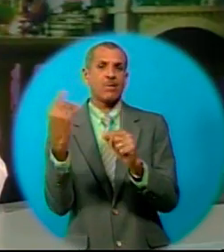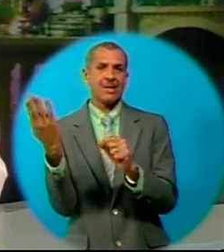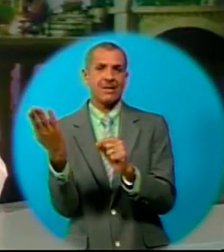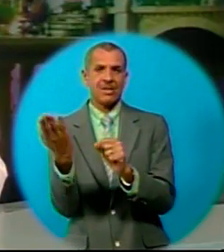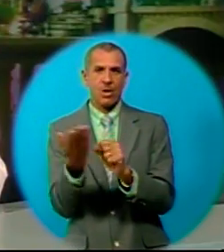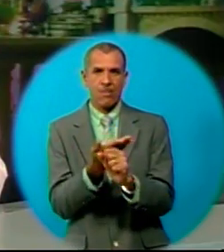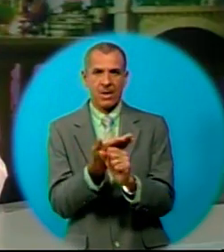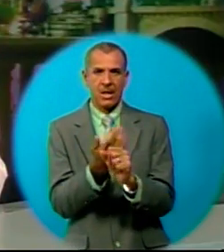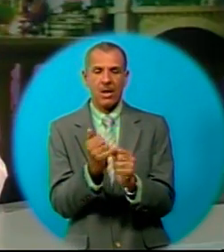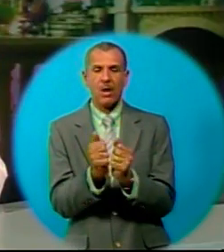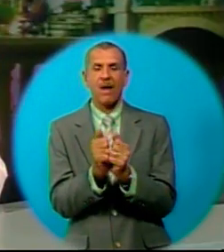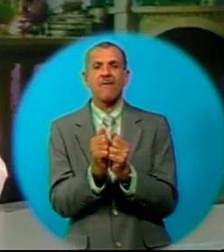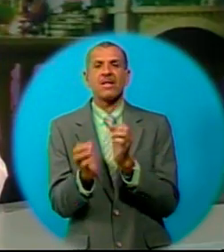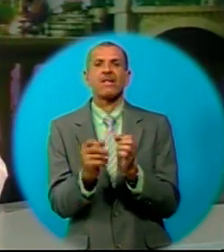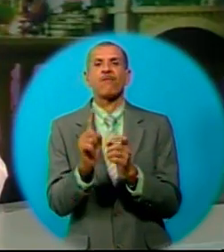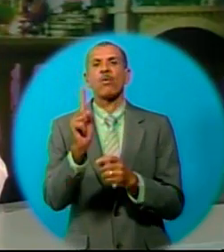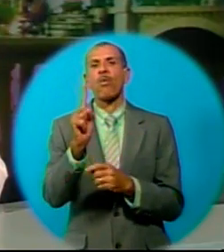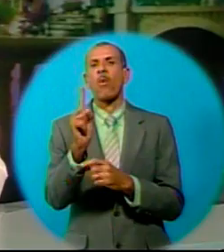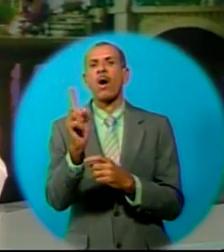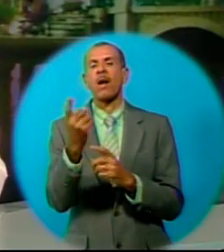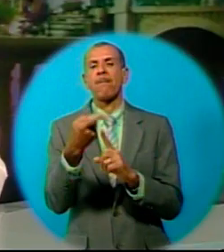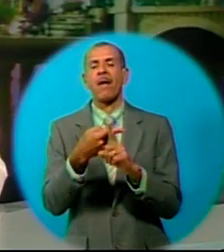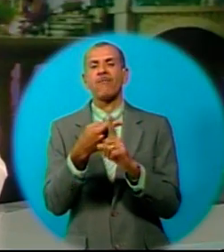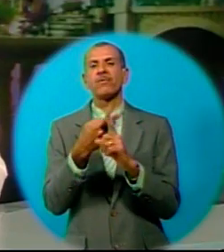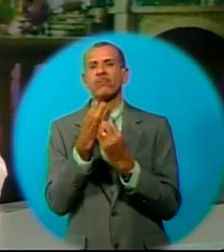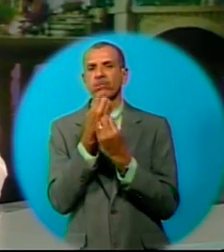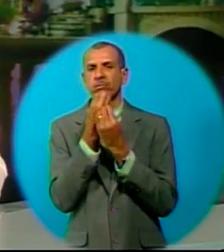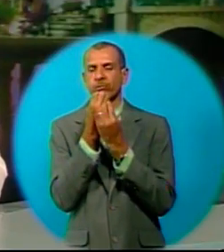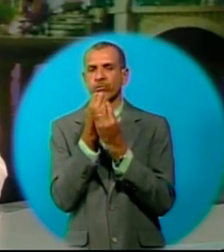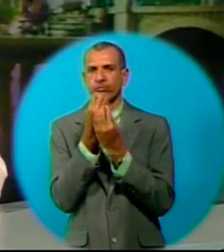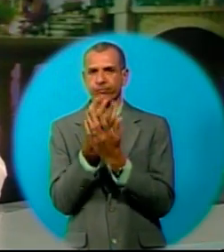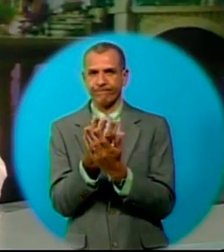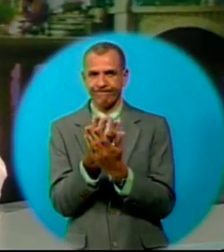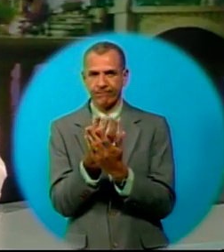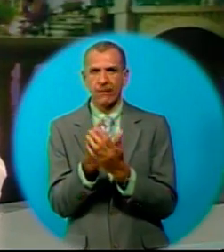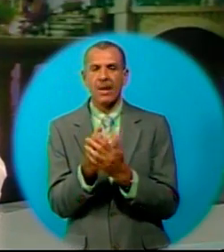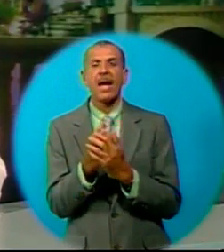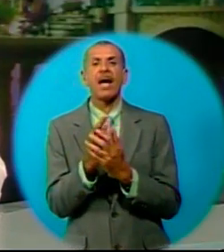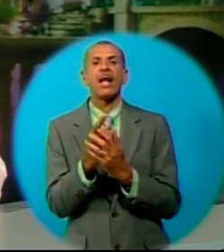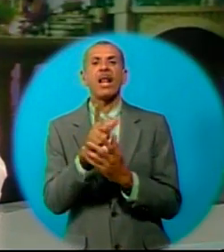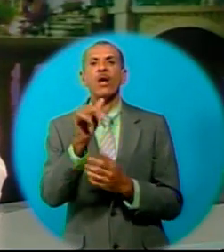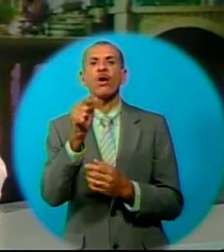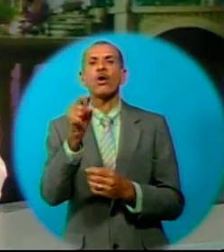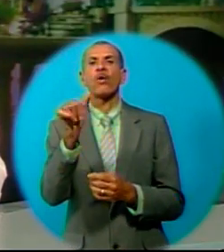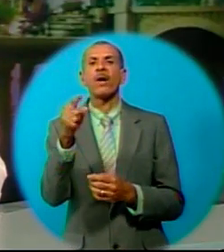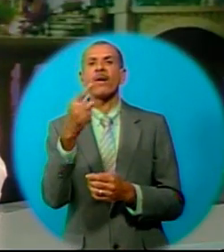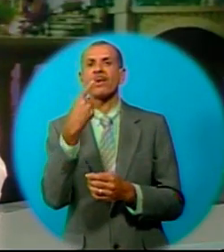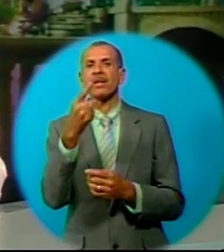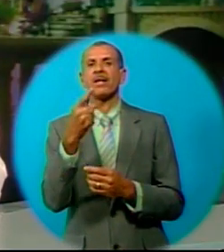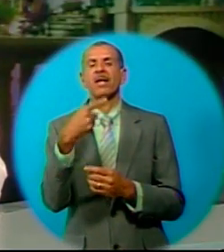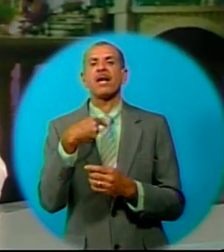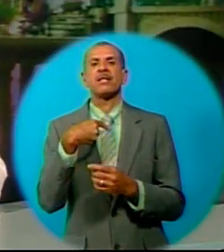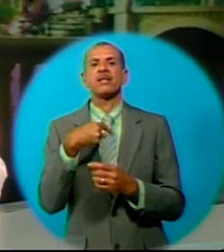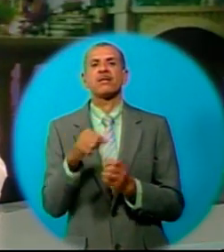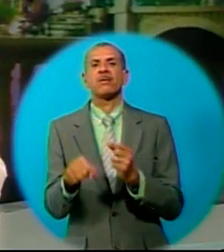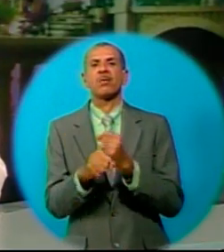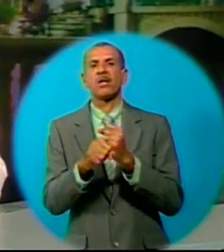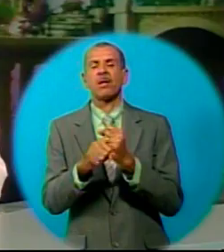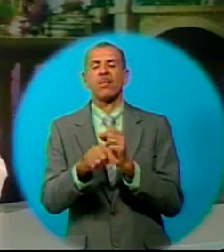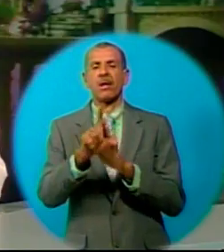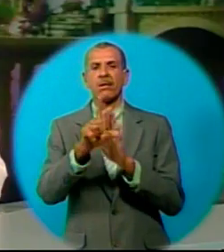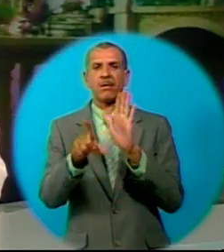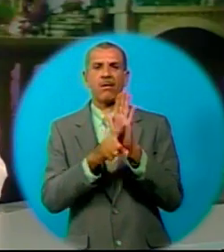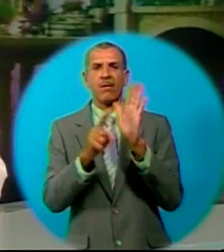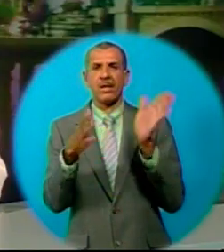as long as he was given at least one month's notice. Leo Graham is represented by Attorneys Gregory Nichols and Oliver Thomas,